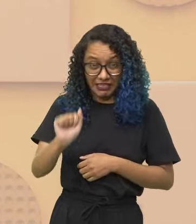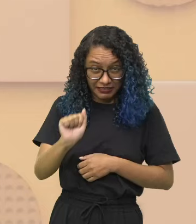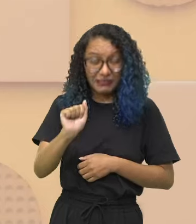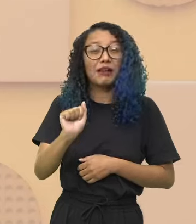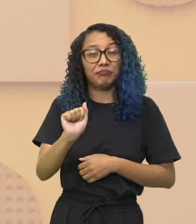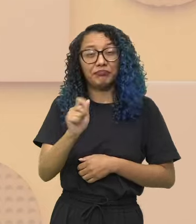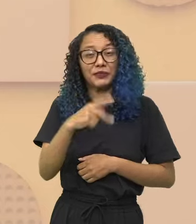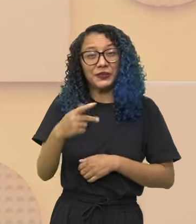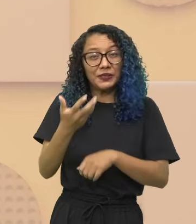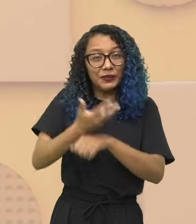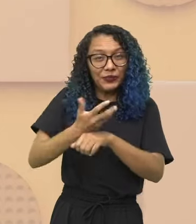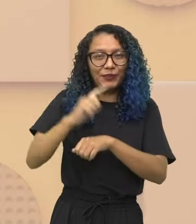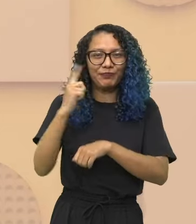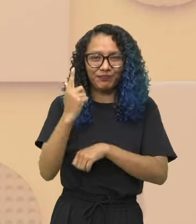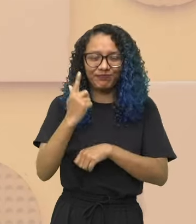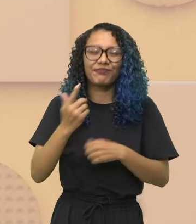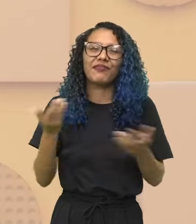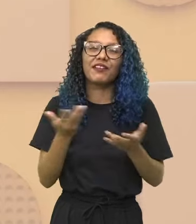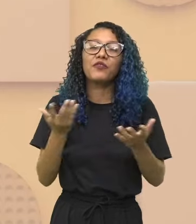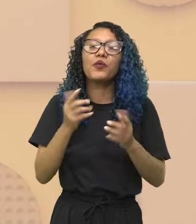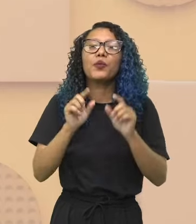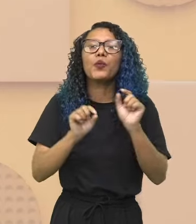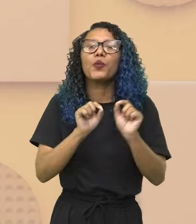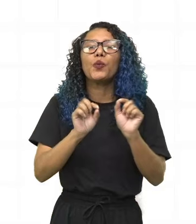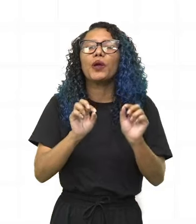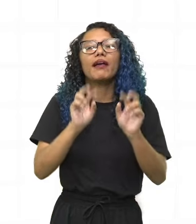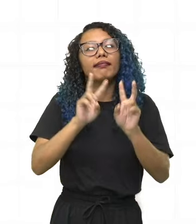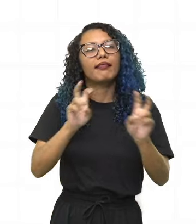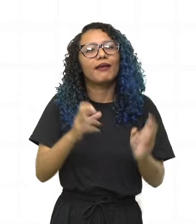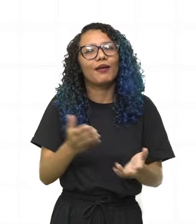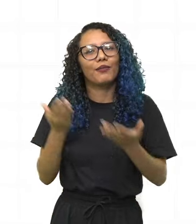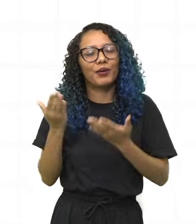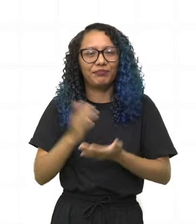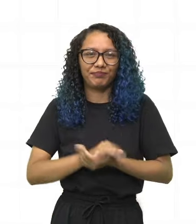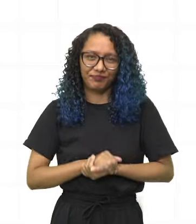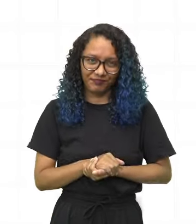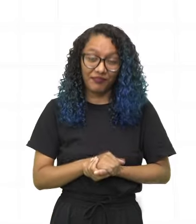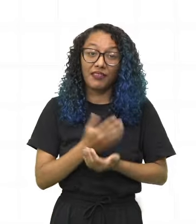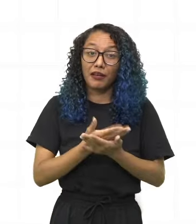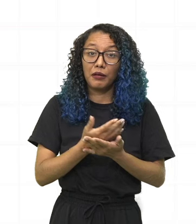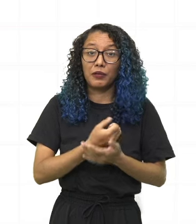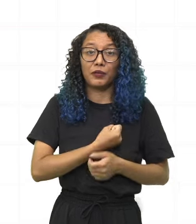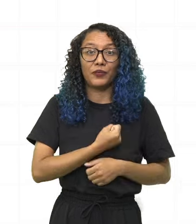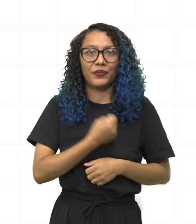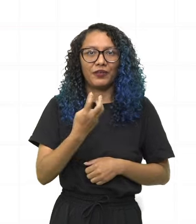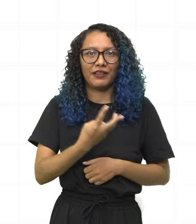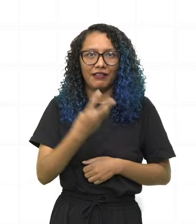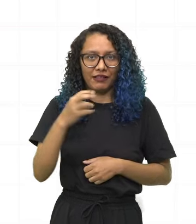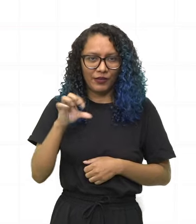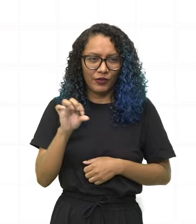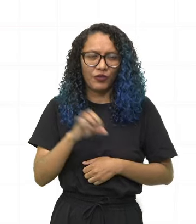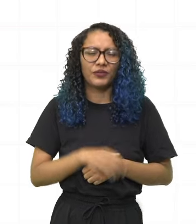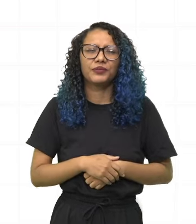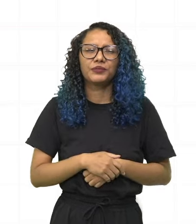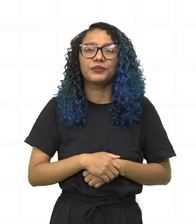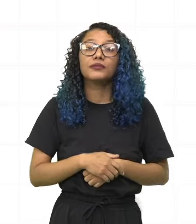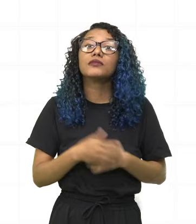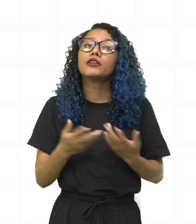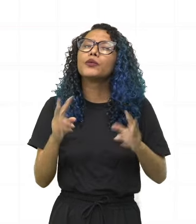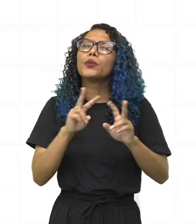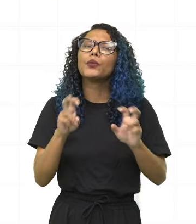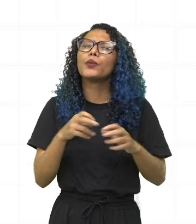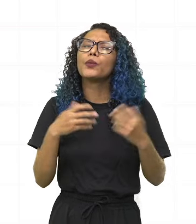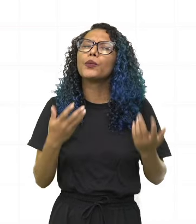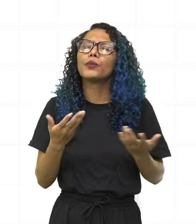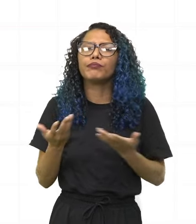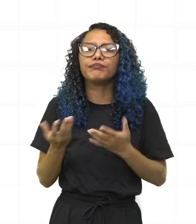Geography Let's verify the number of our class. We have the number of 39, with the object